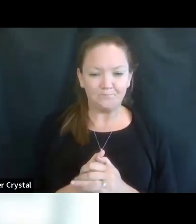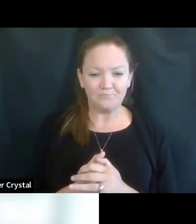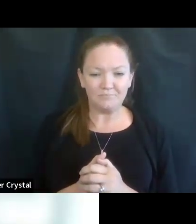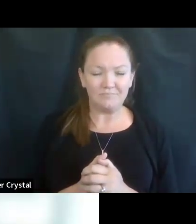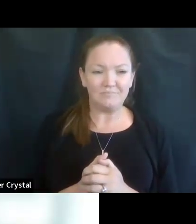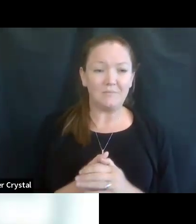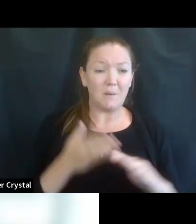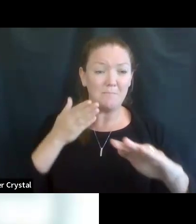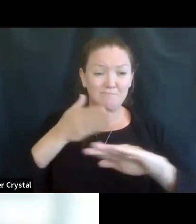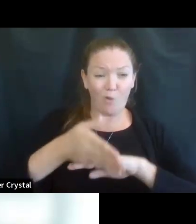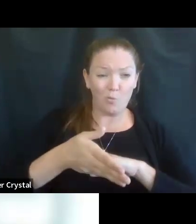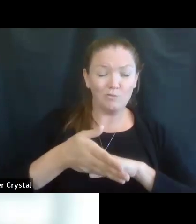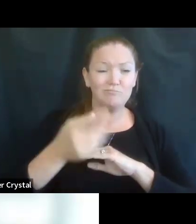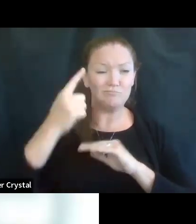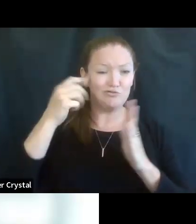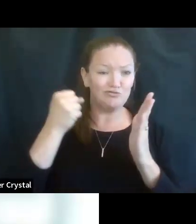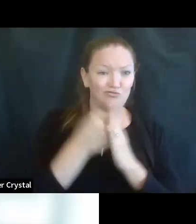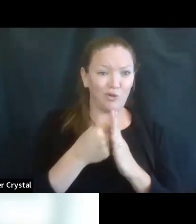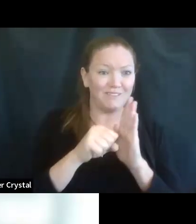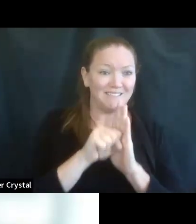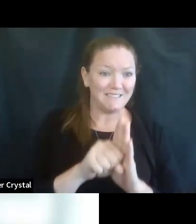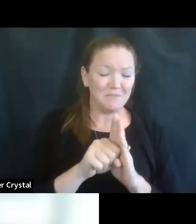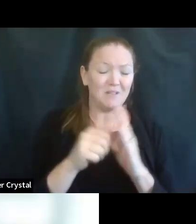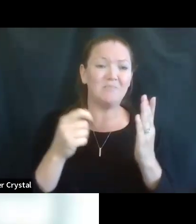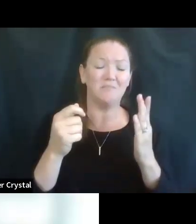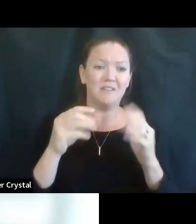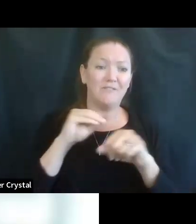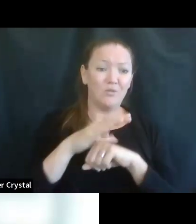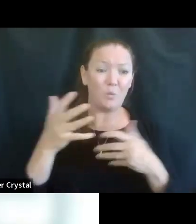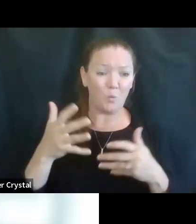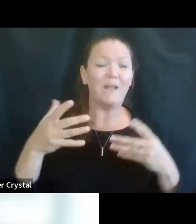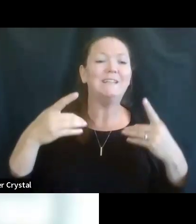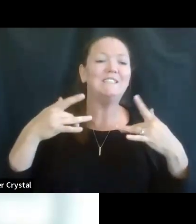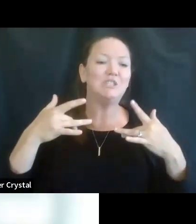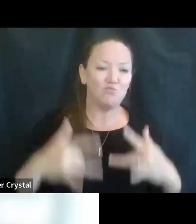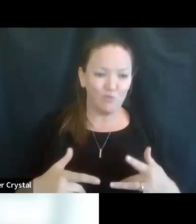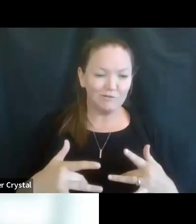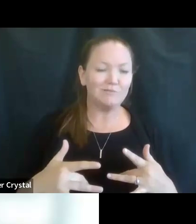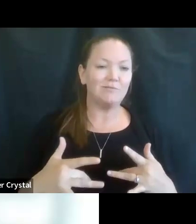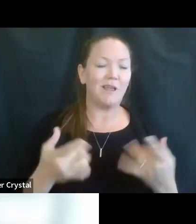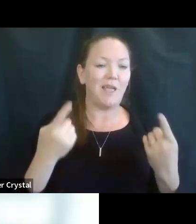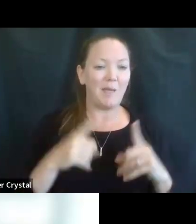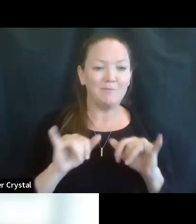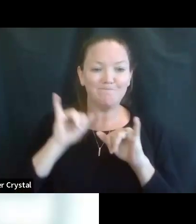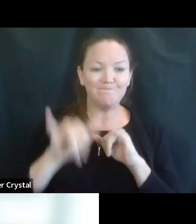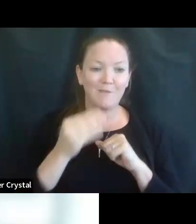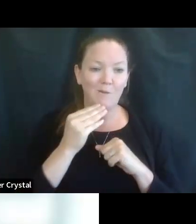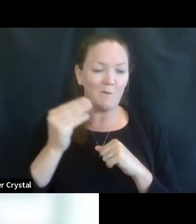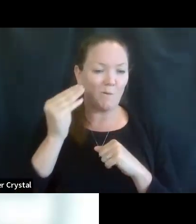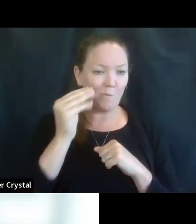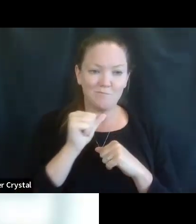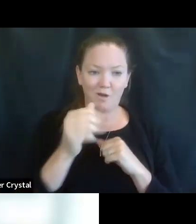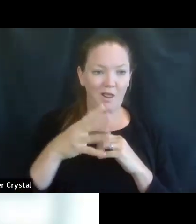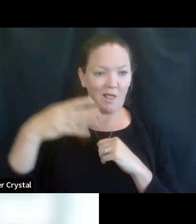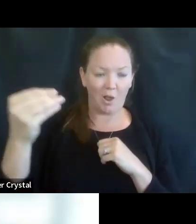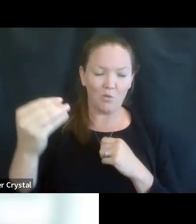post-stroke symptom is depression. So you tend to hide at home and you just don't get out. And this